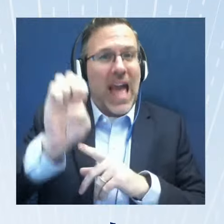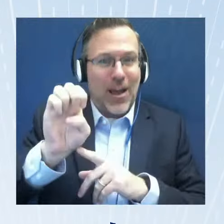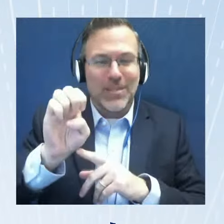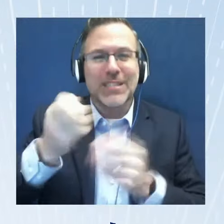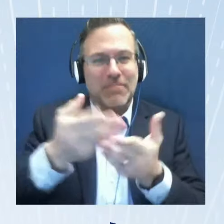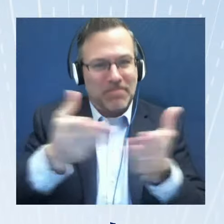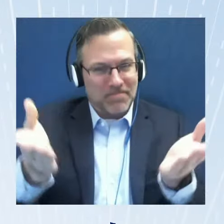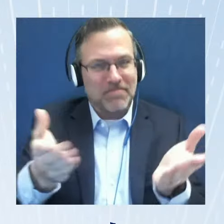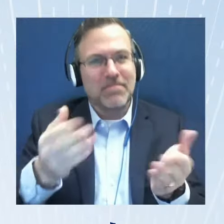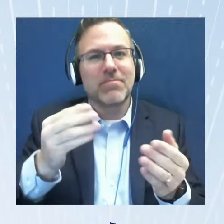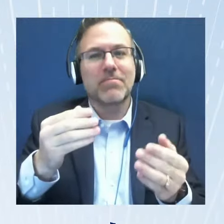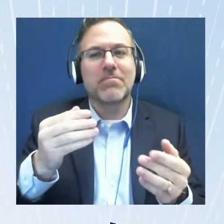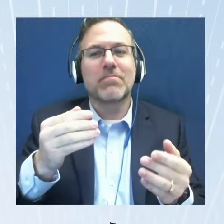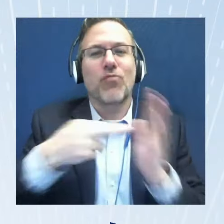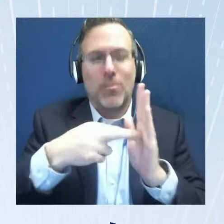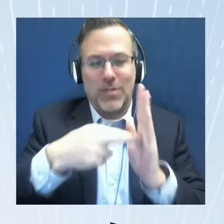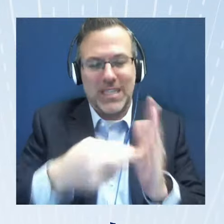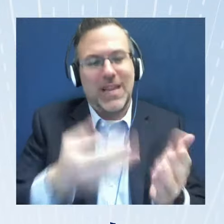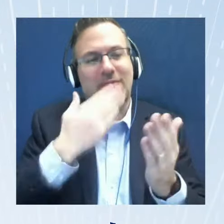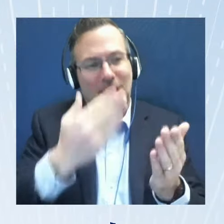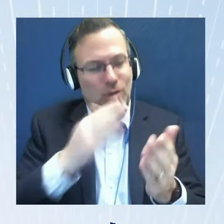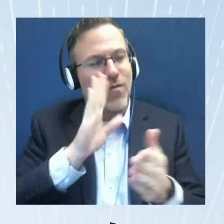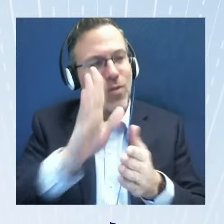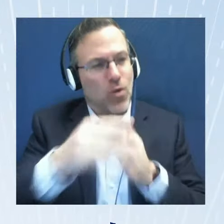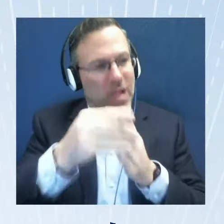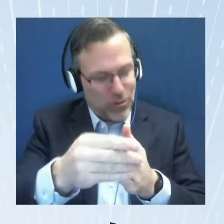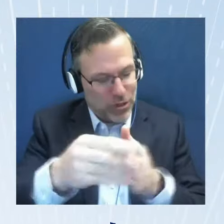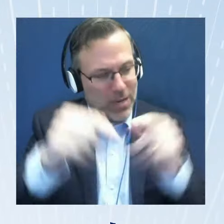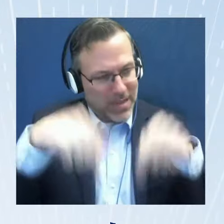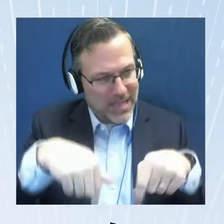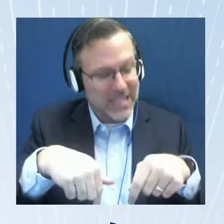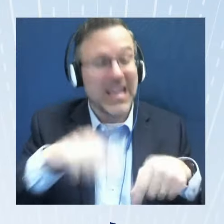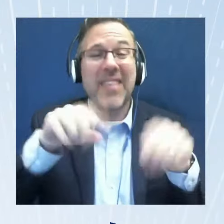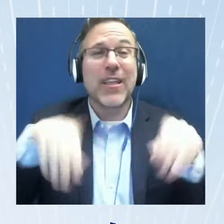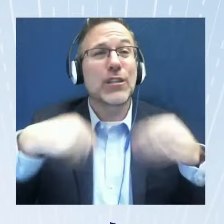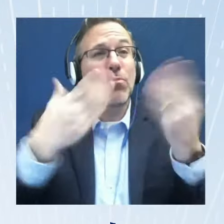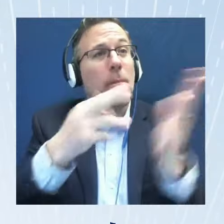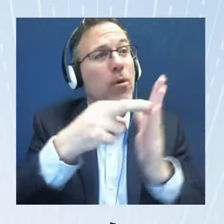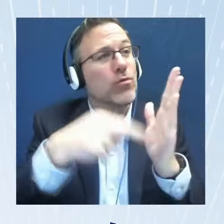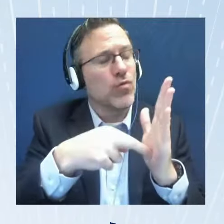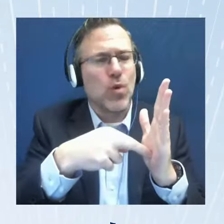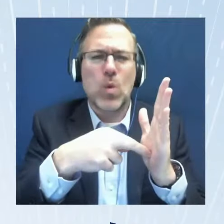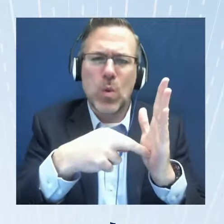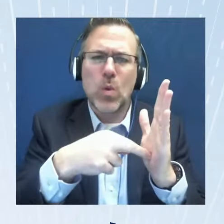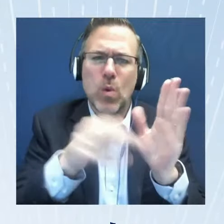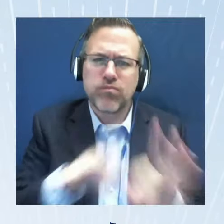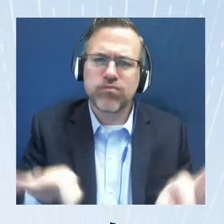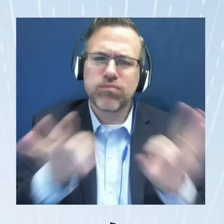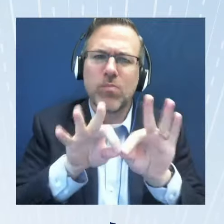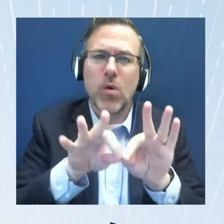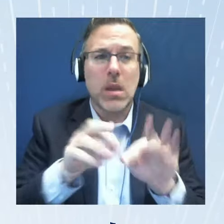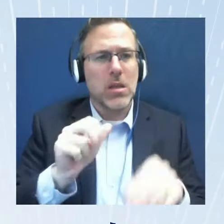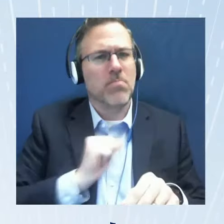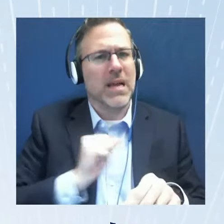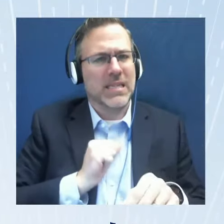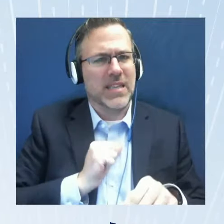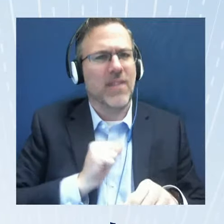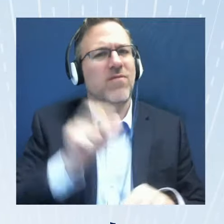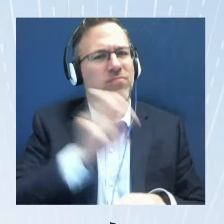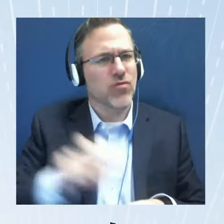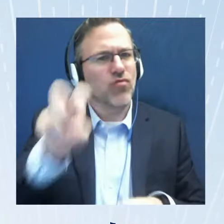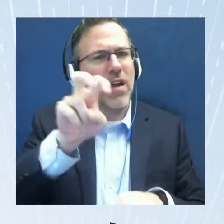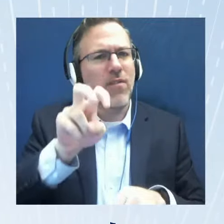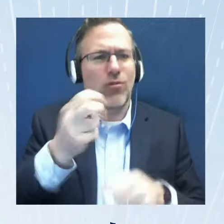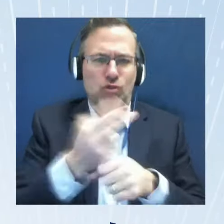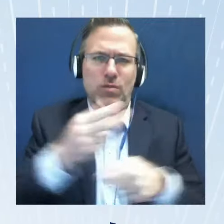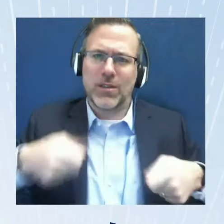leadership on all of this. And really, this proposed rule is so critically important. As someone who does travel with a wheelchair, I can't tell